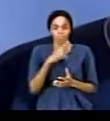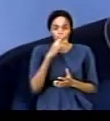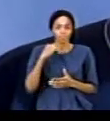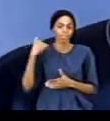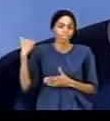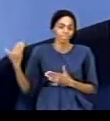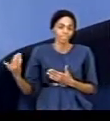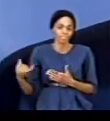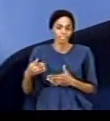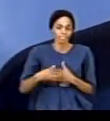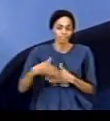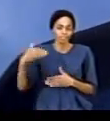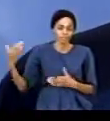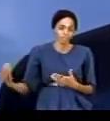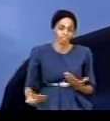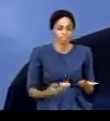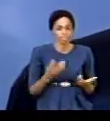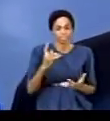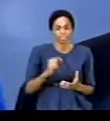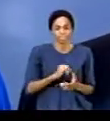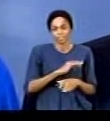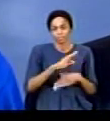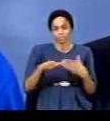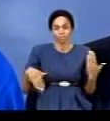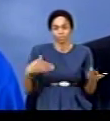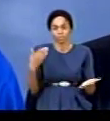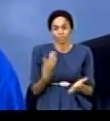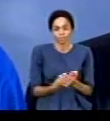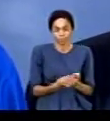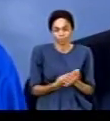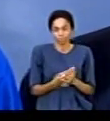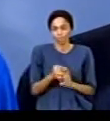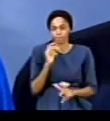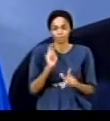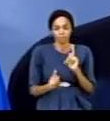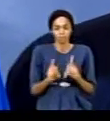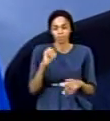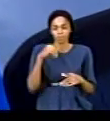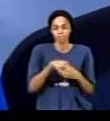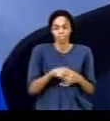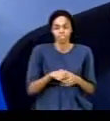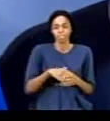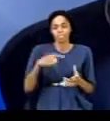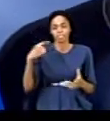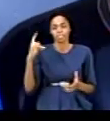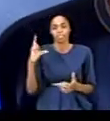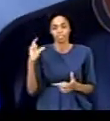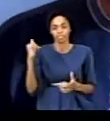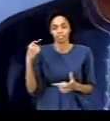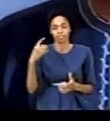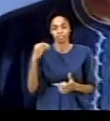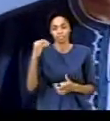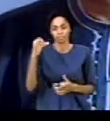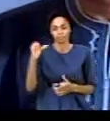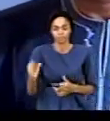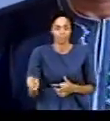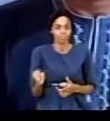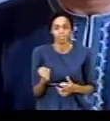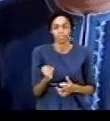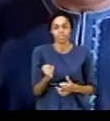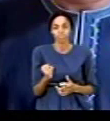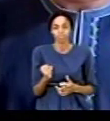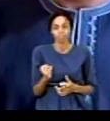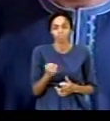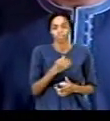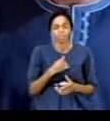entire populace in and around Lagos. PFL Lagos is fully involved, and our